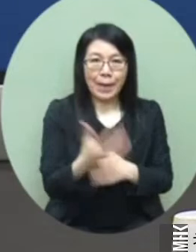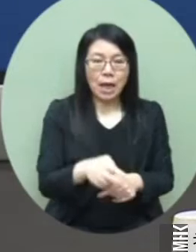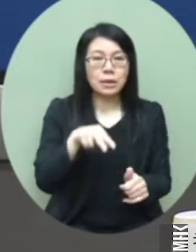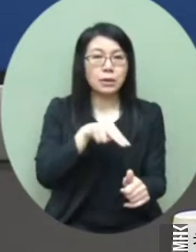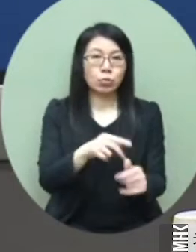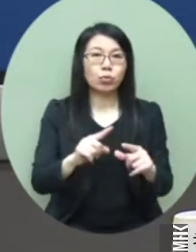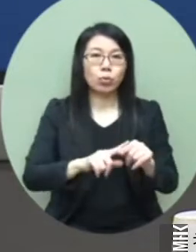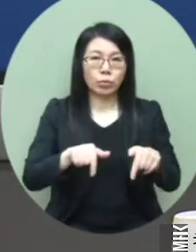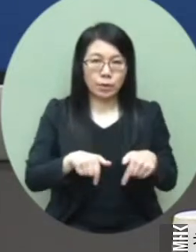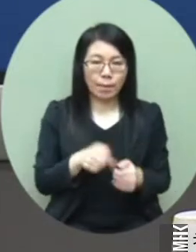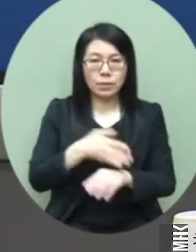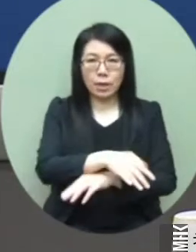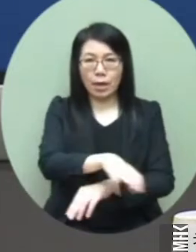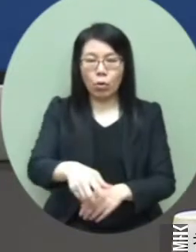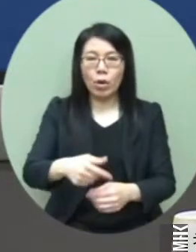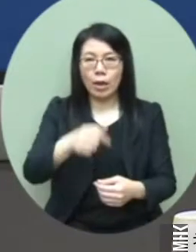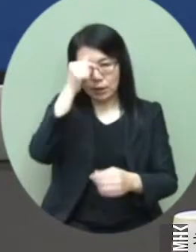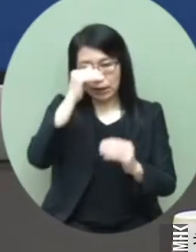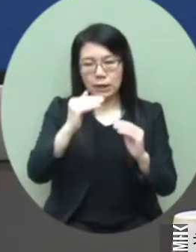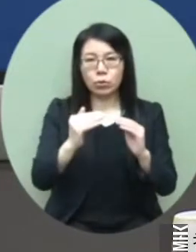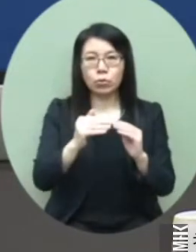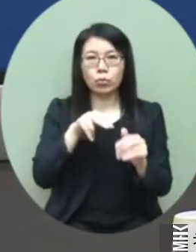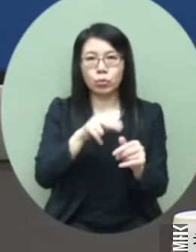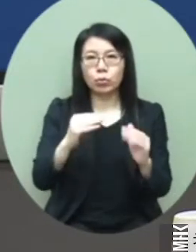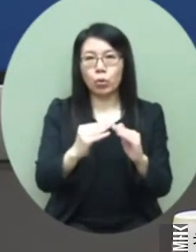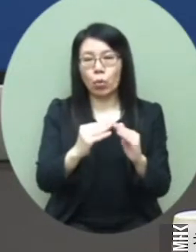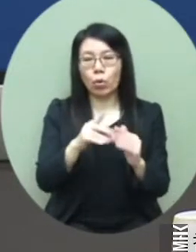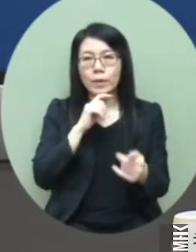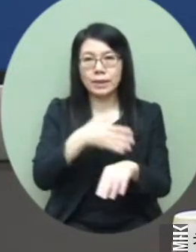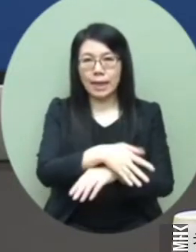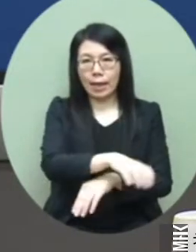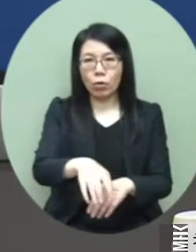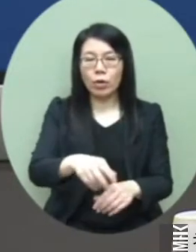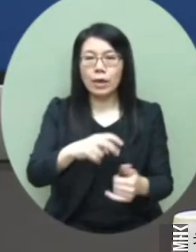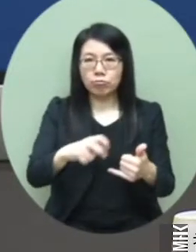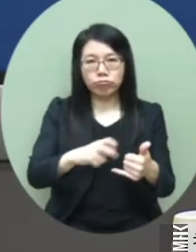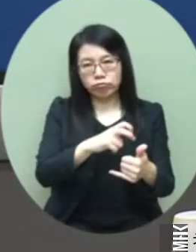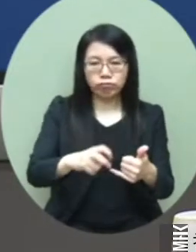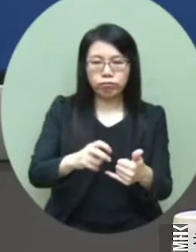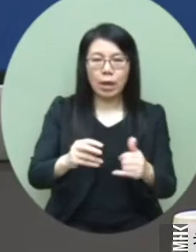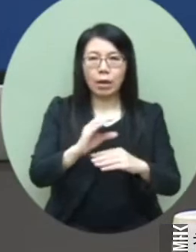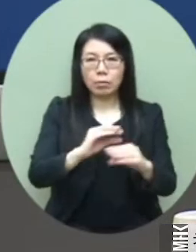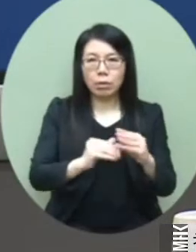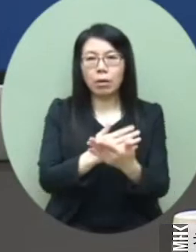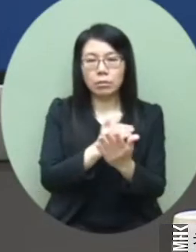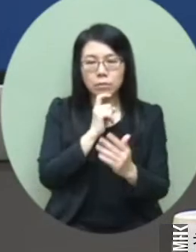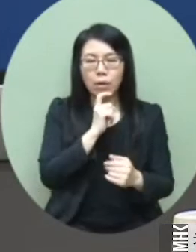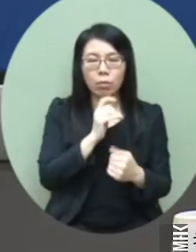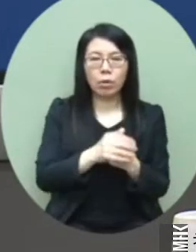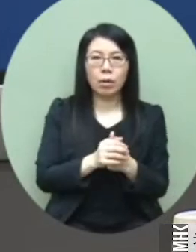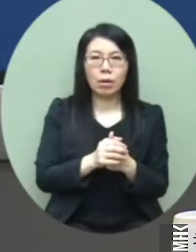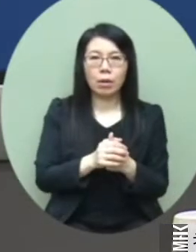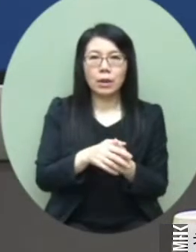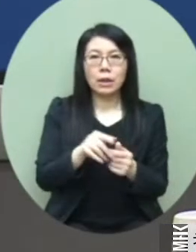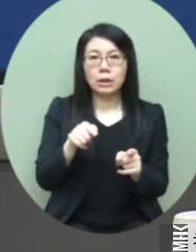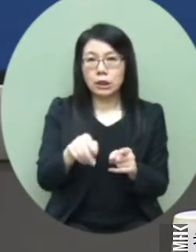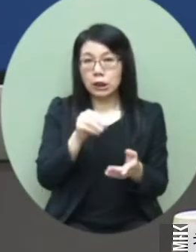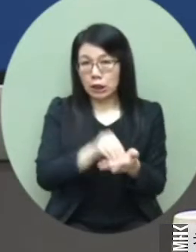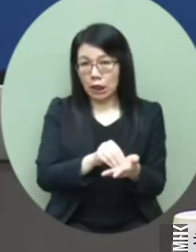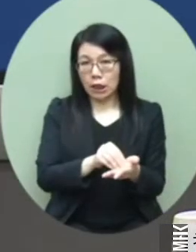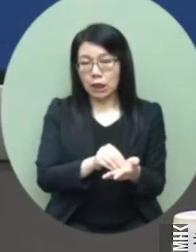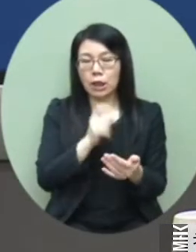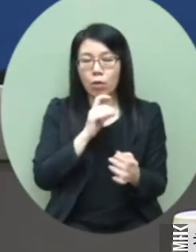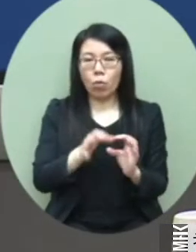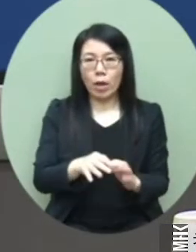center of the hospital authority, and also a designated COVID-19 hospital beds in the hospital